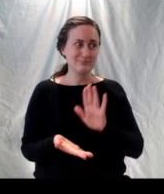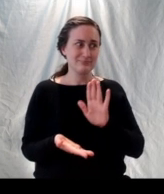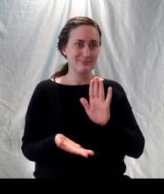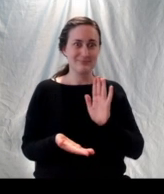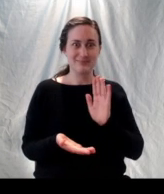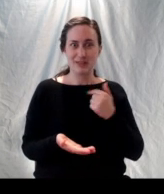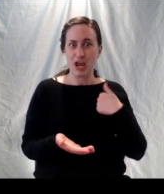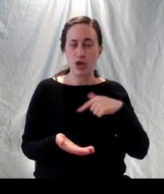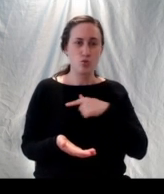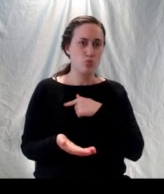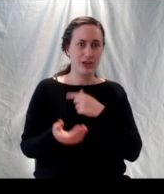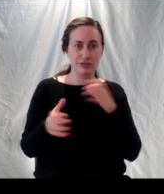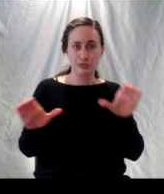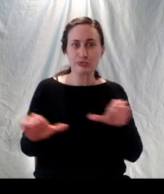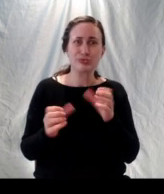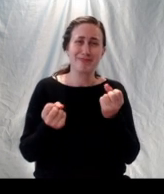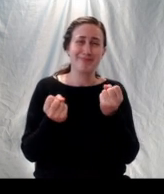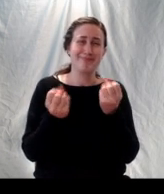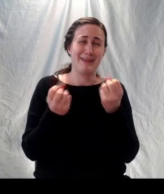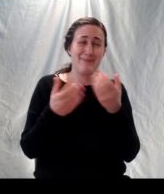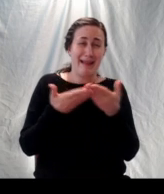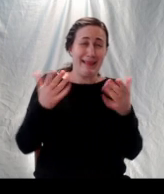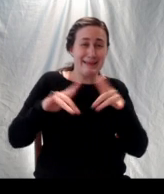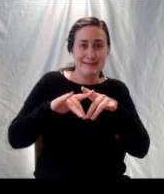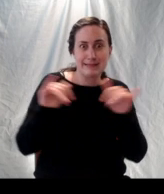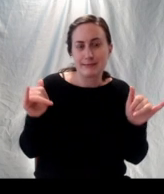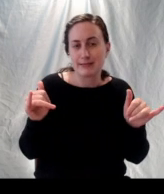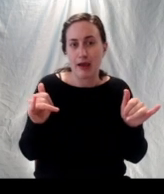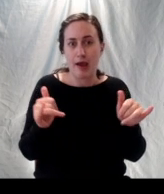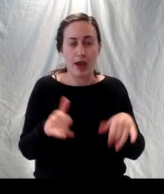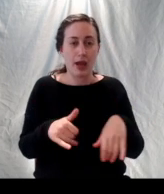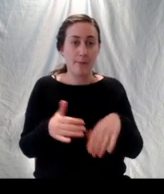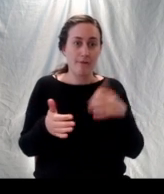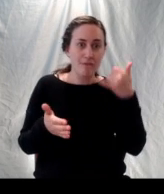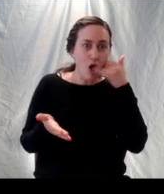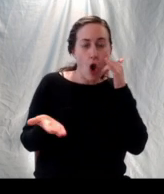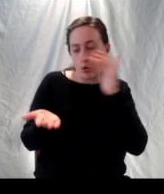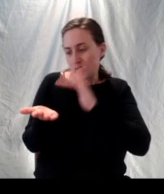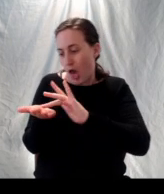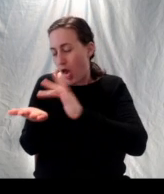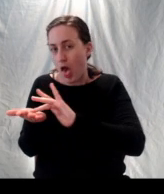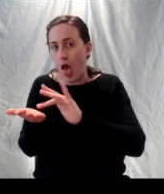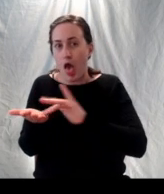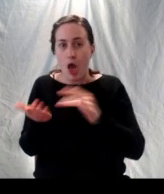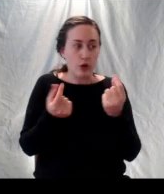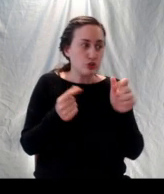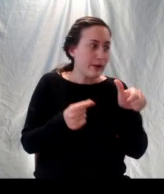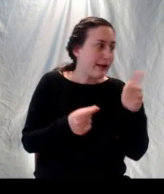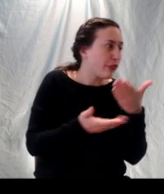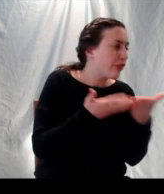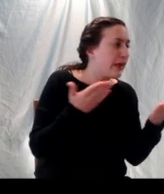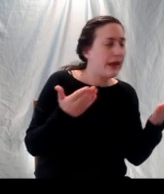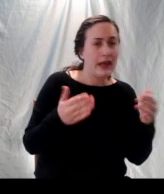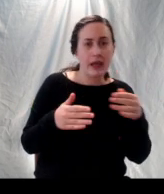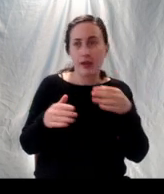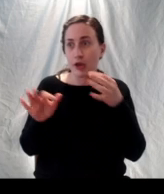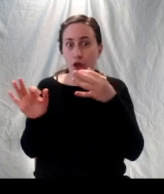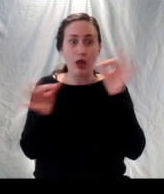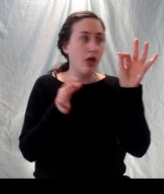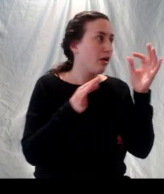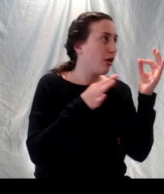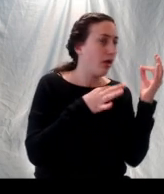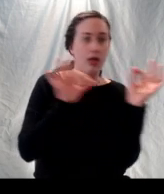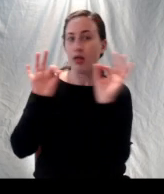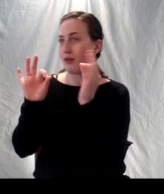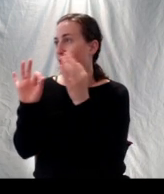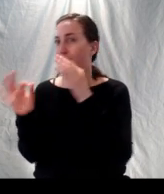distract ourselves with so many things instead of just focusing on what's right in front of us. And I